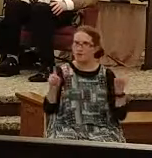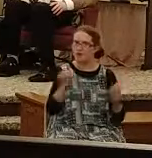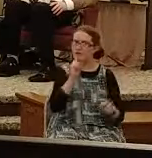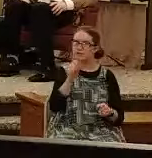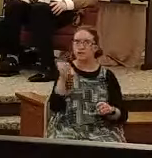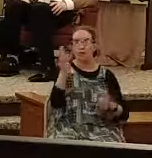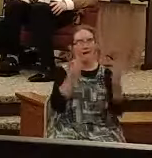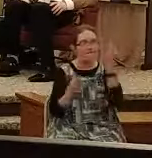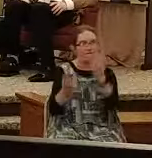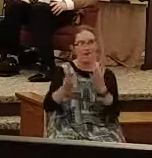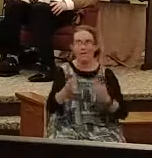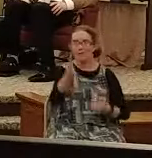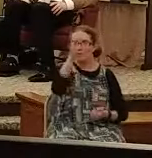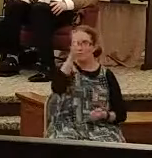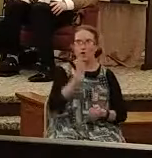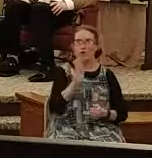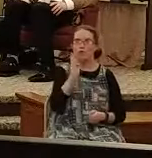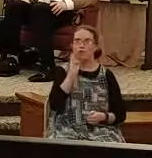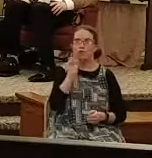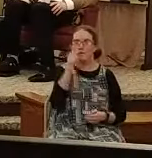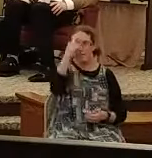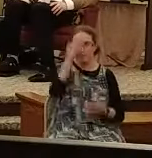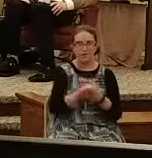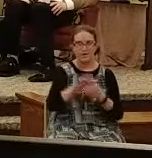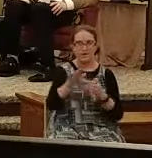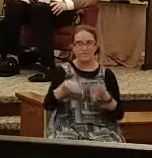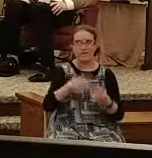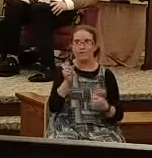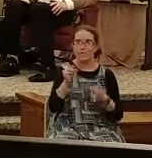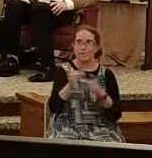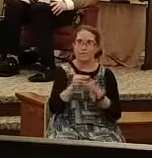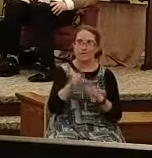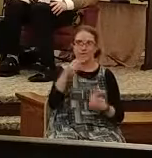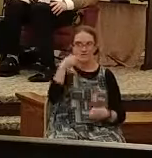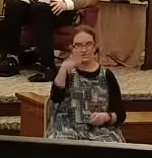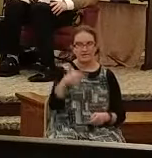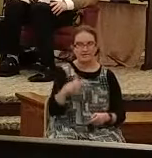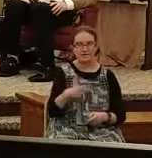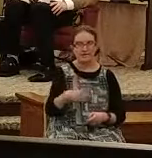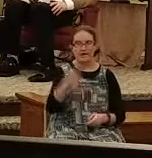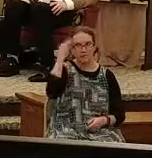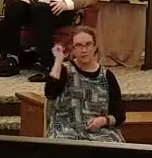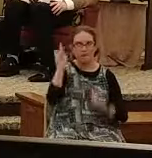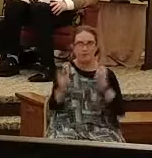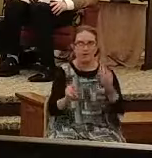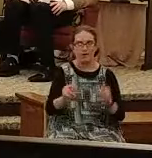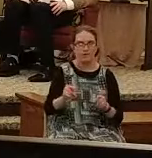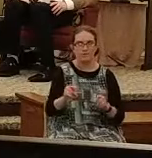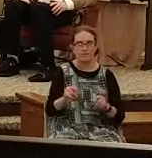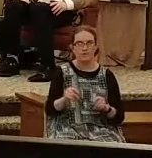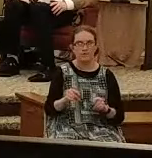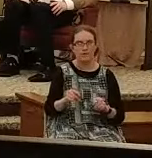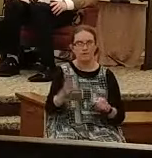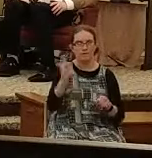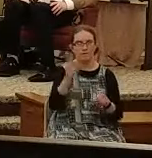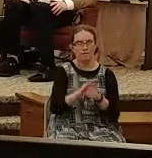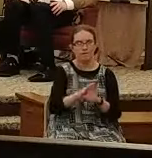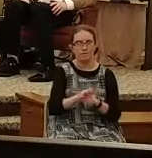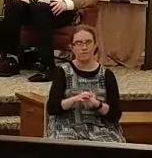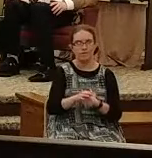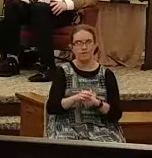on fire with God, you will believe every word he's saying. That's why people can fill arenas here in our